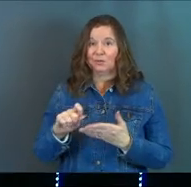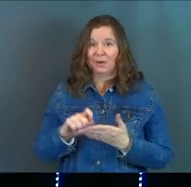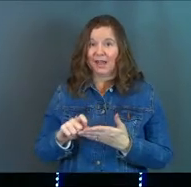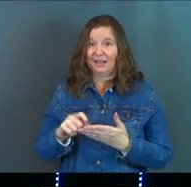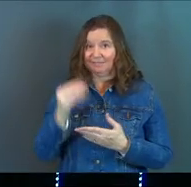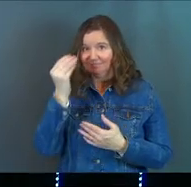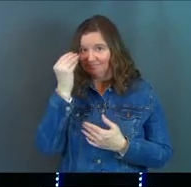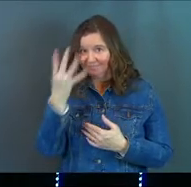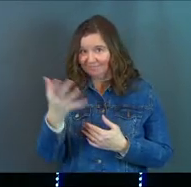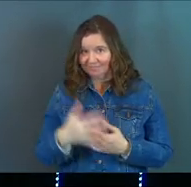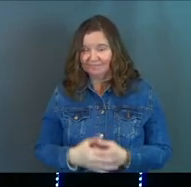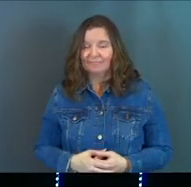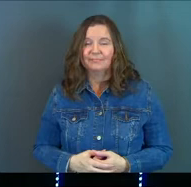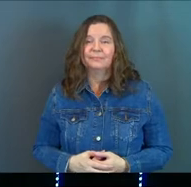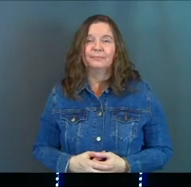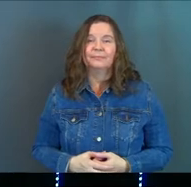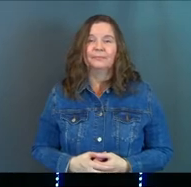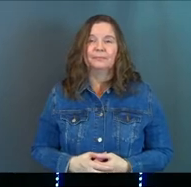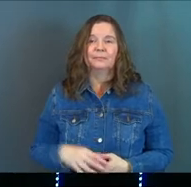by the way.